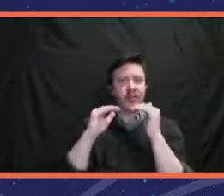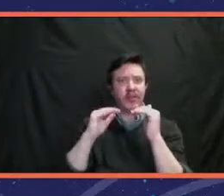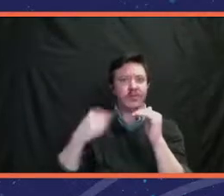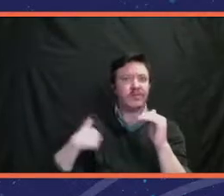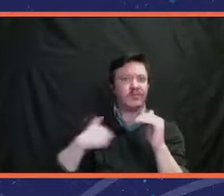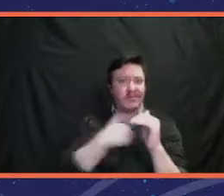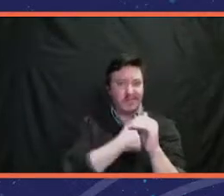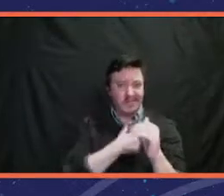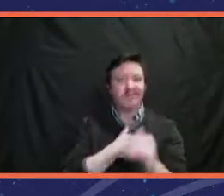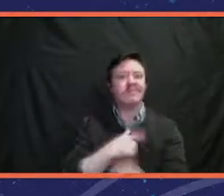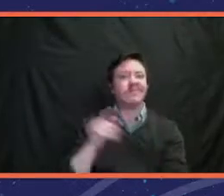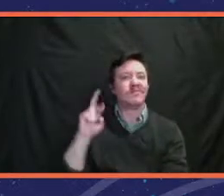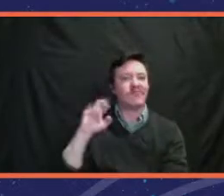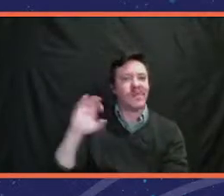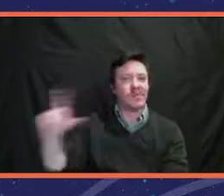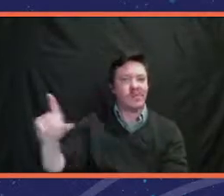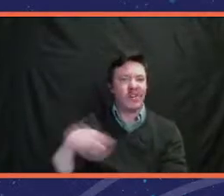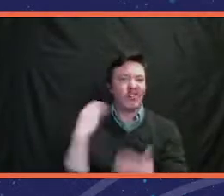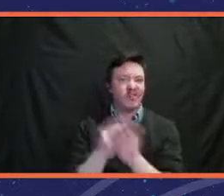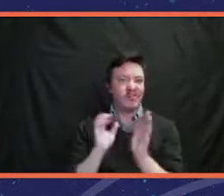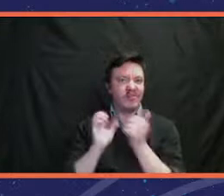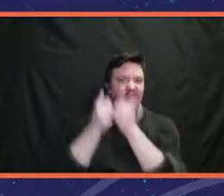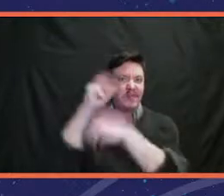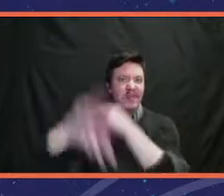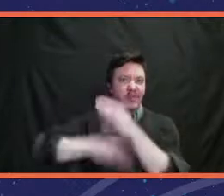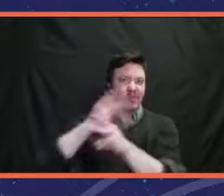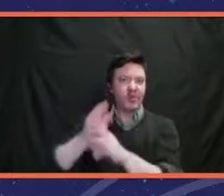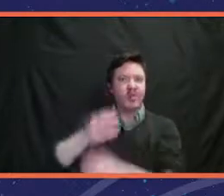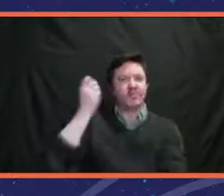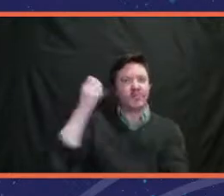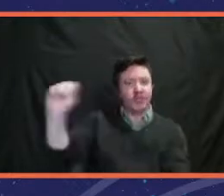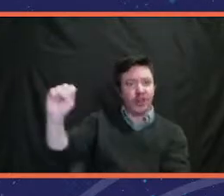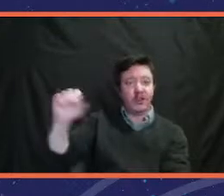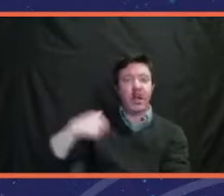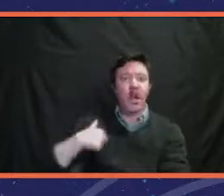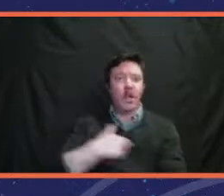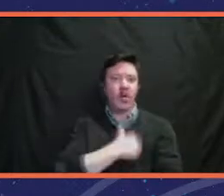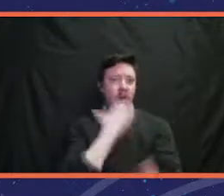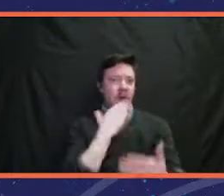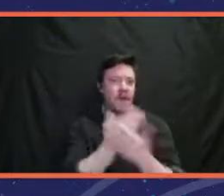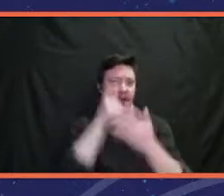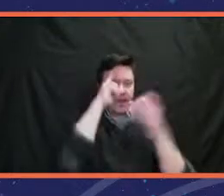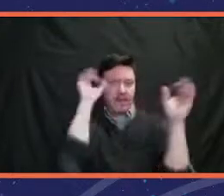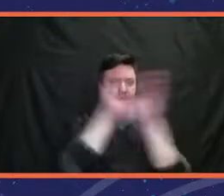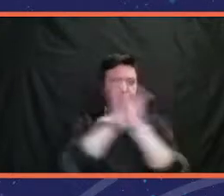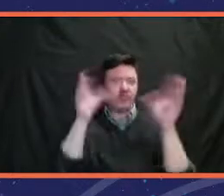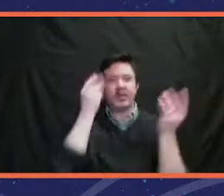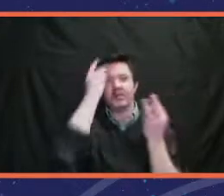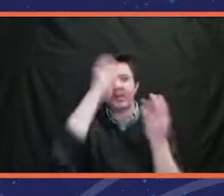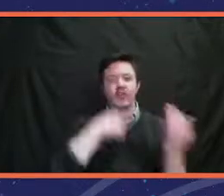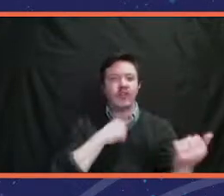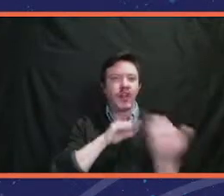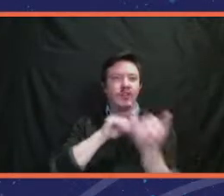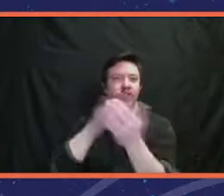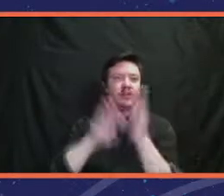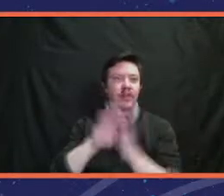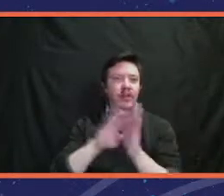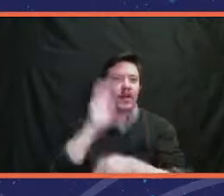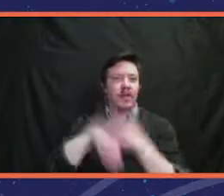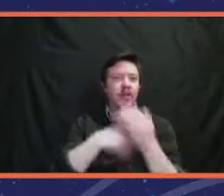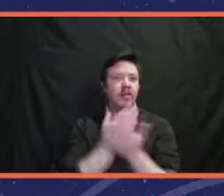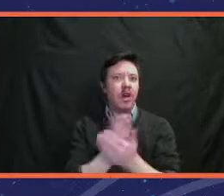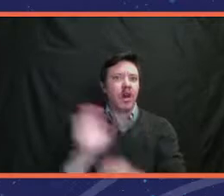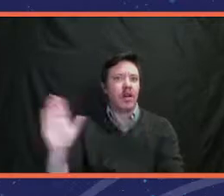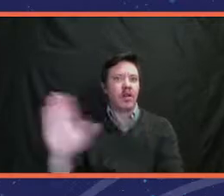capitalism on our frontlines communities. We want to thank you for visioning with and building strategy in all of the ways that you do towards